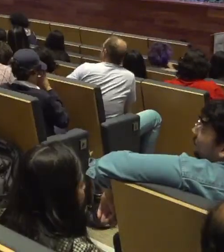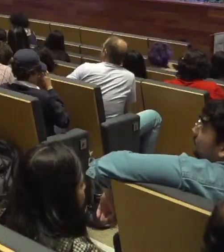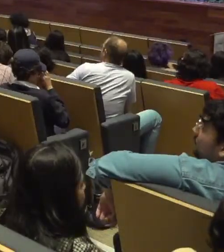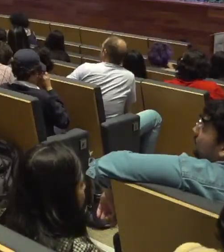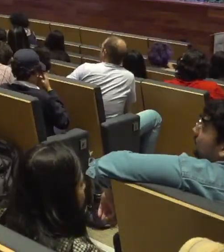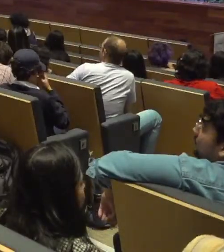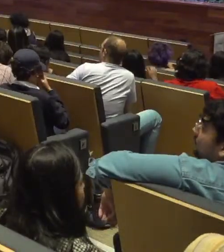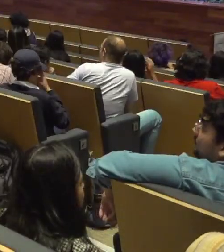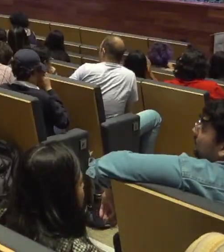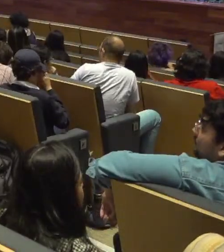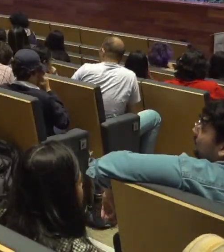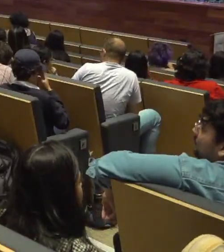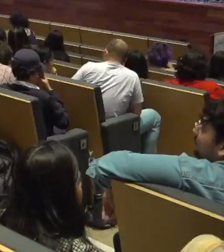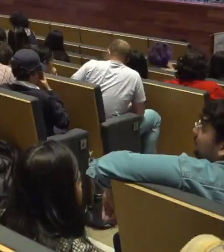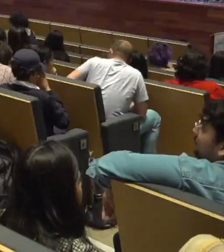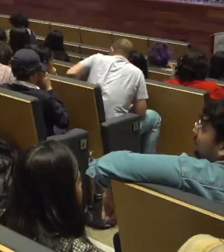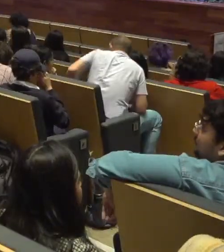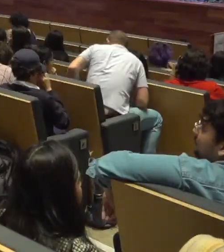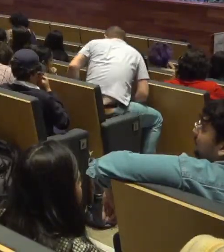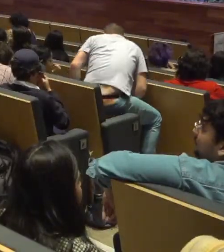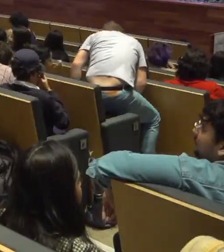because that there.